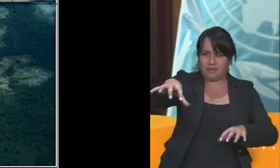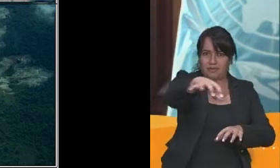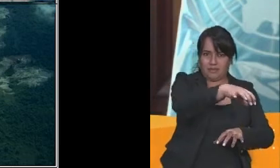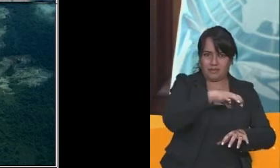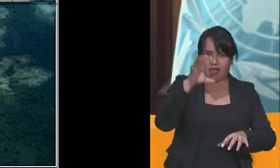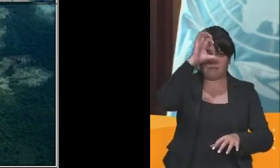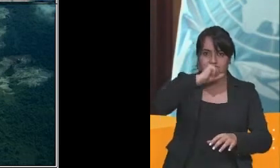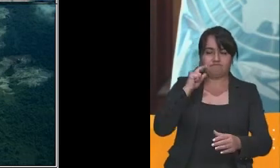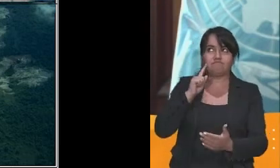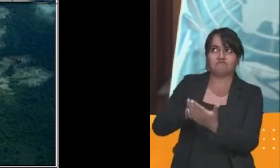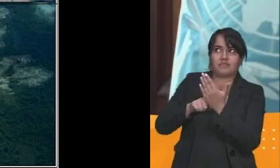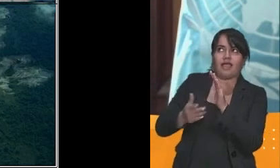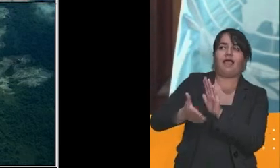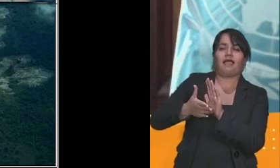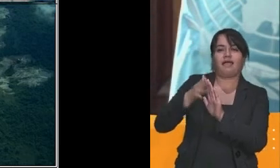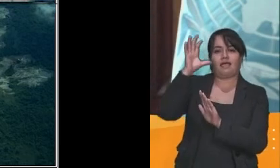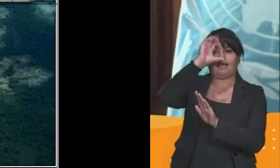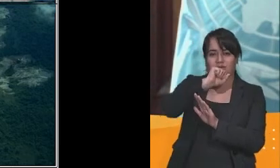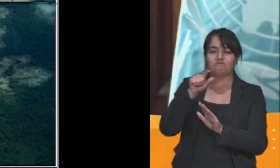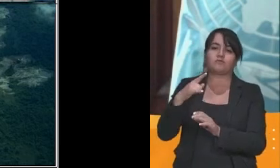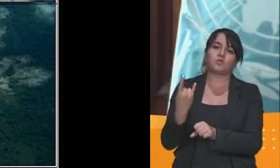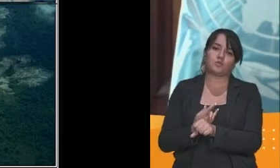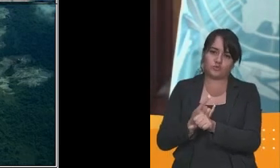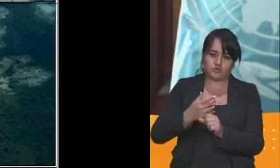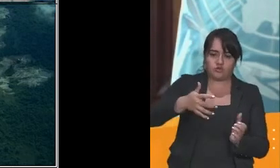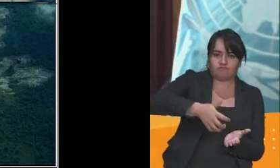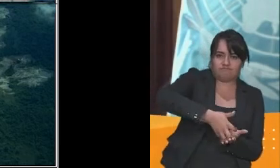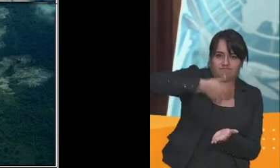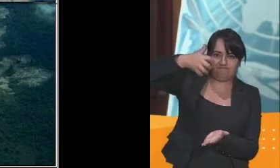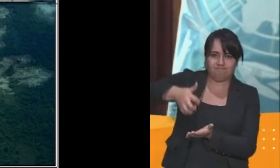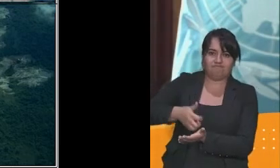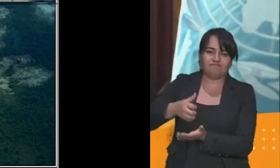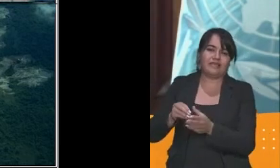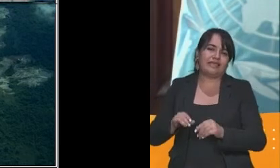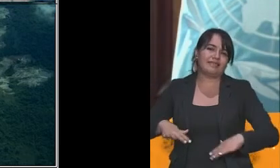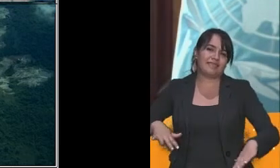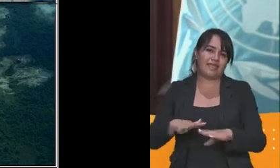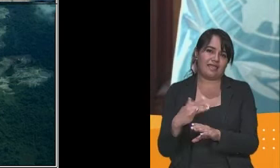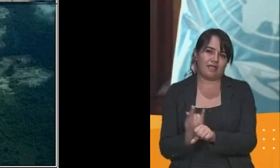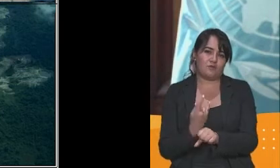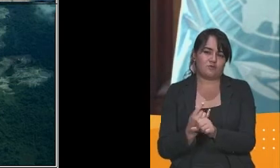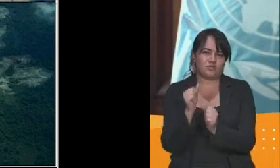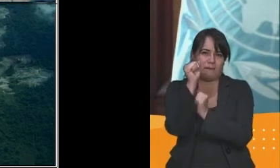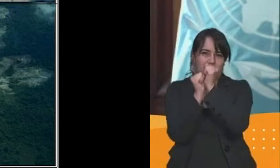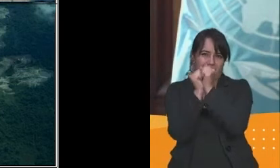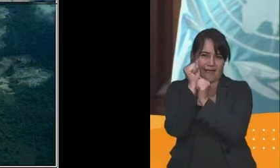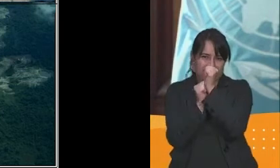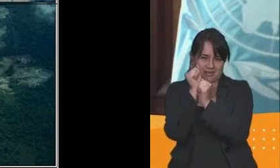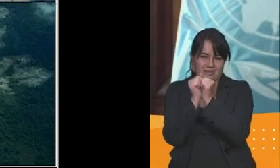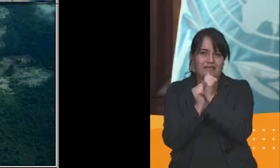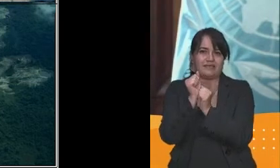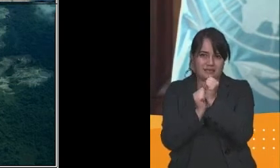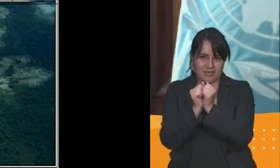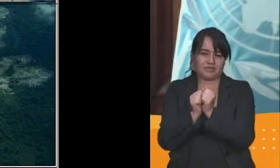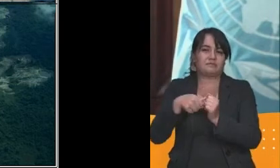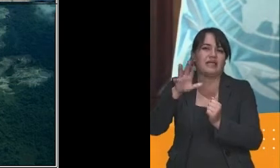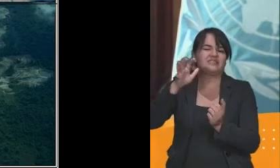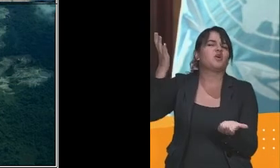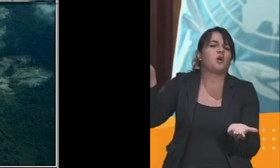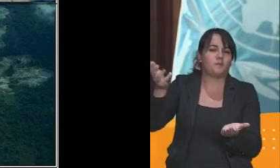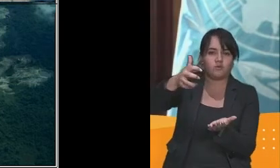make reference with the evidence that with the use of machinery in the ground. When we speak about this, we're referring to the